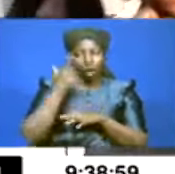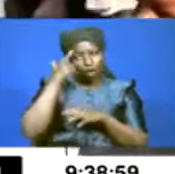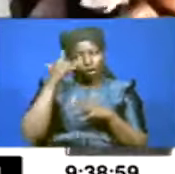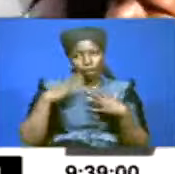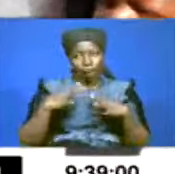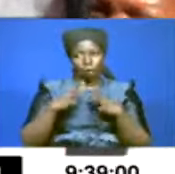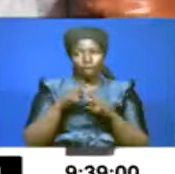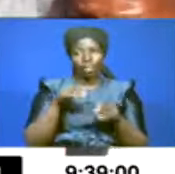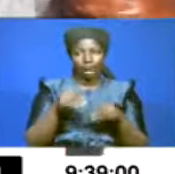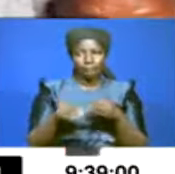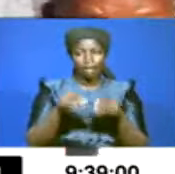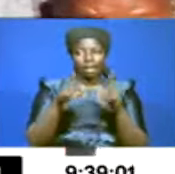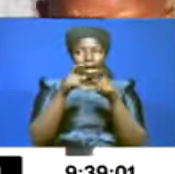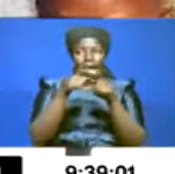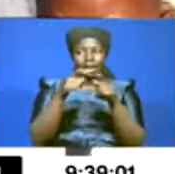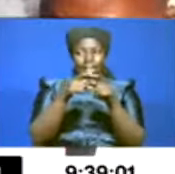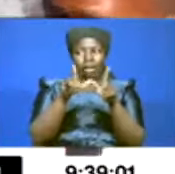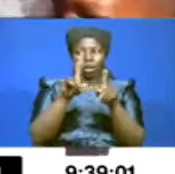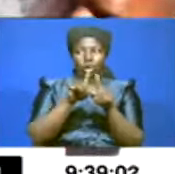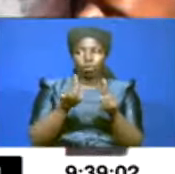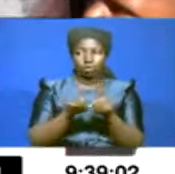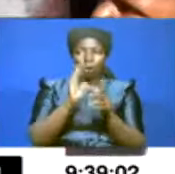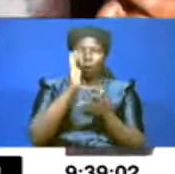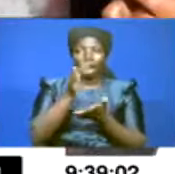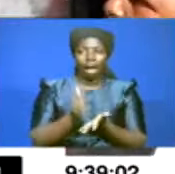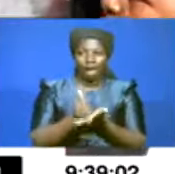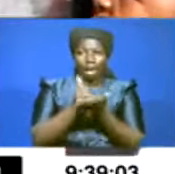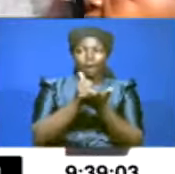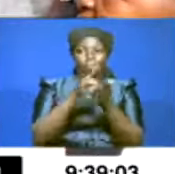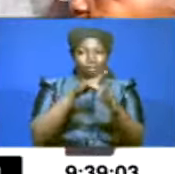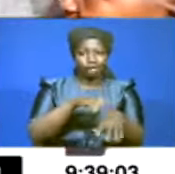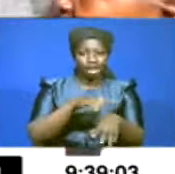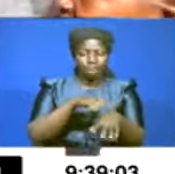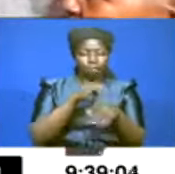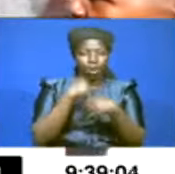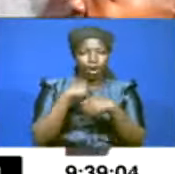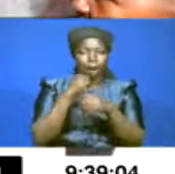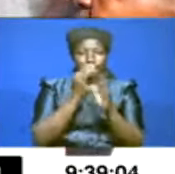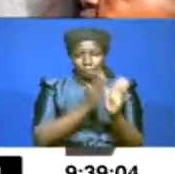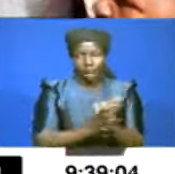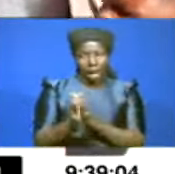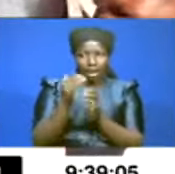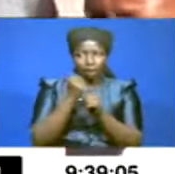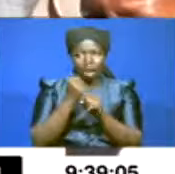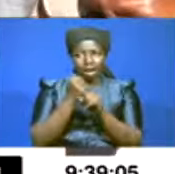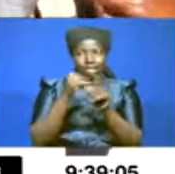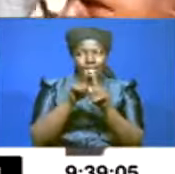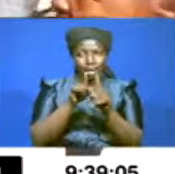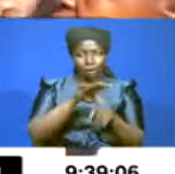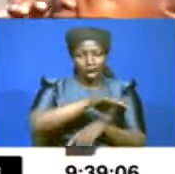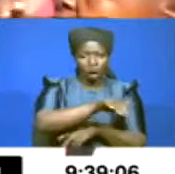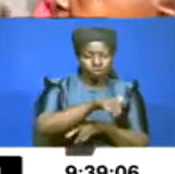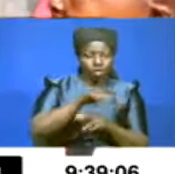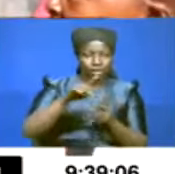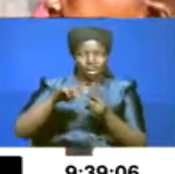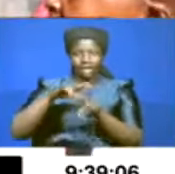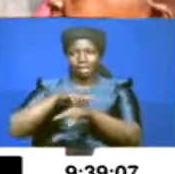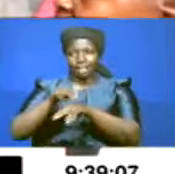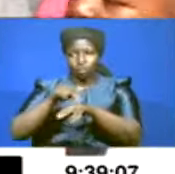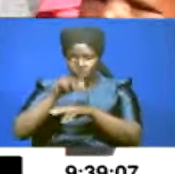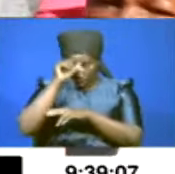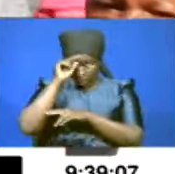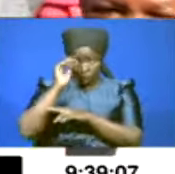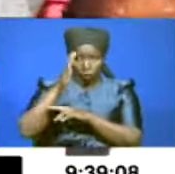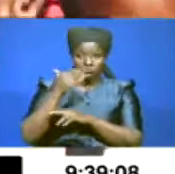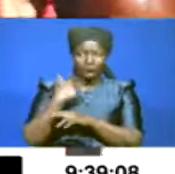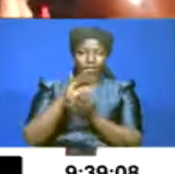pia itatusaidia wakati tunapanga kazi kama county, kama national government, tutakuwa tuna percentage